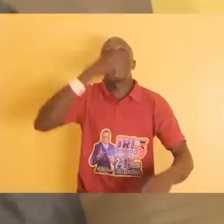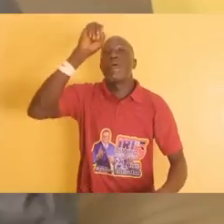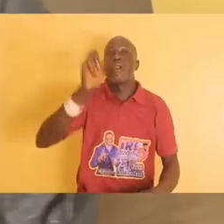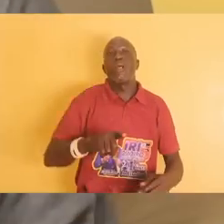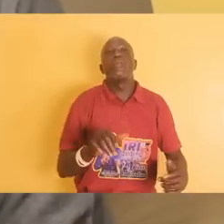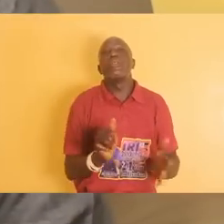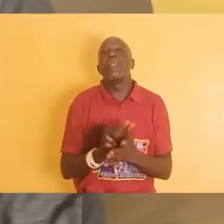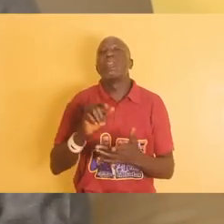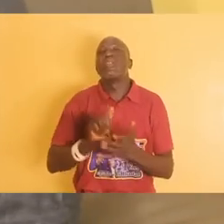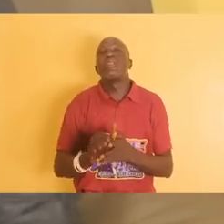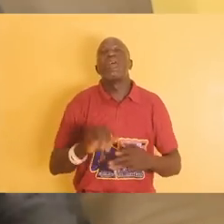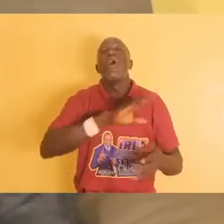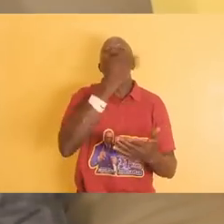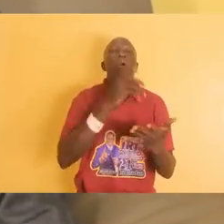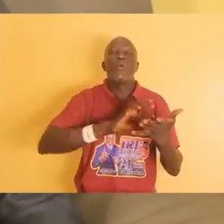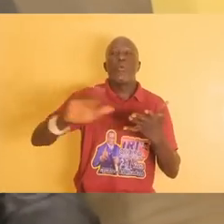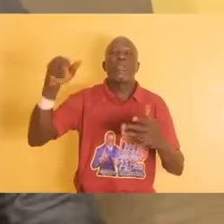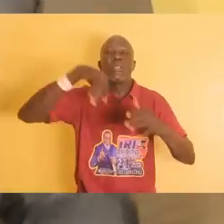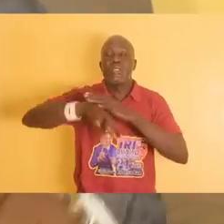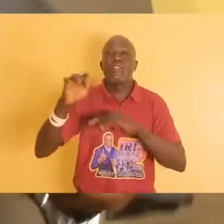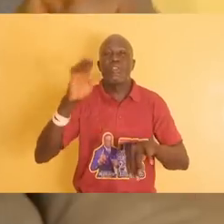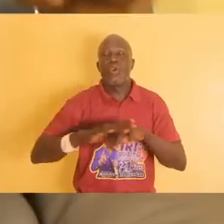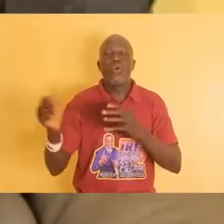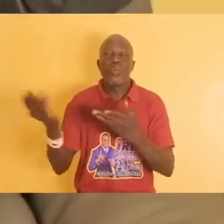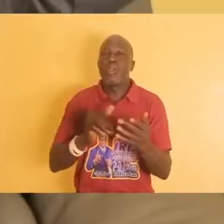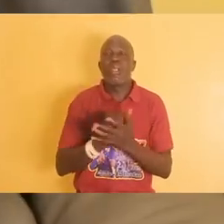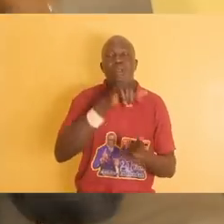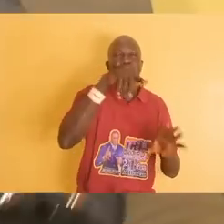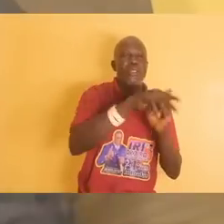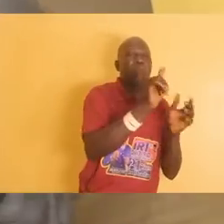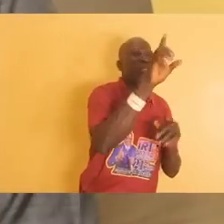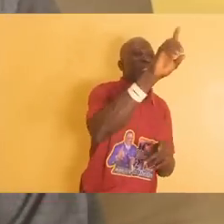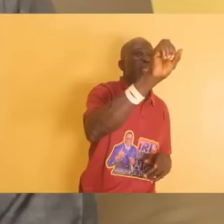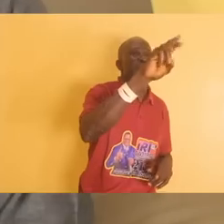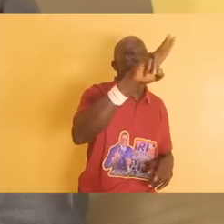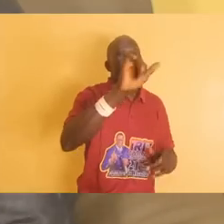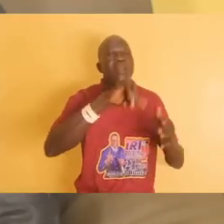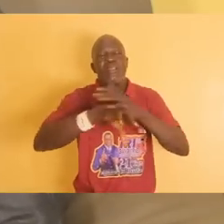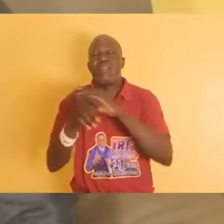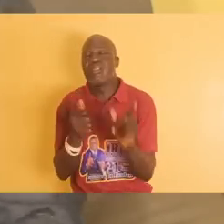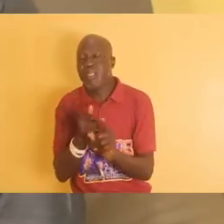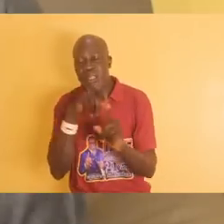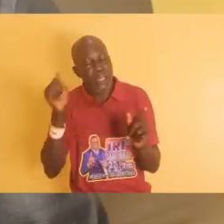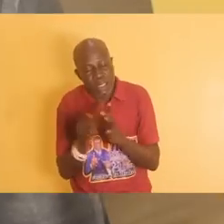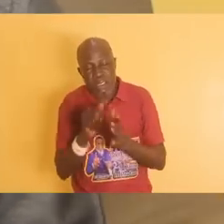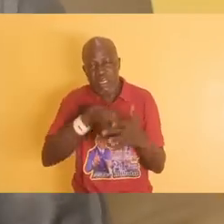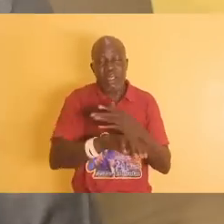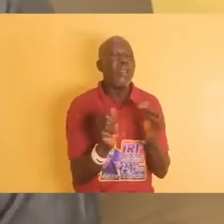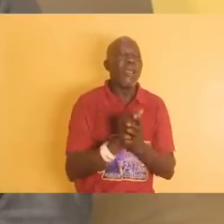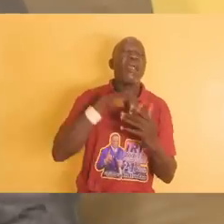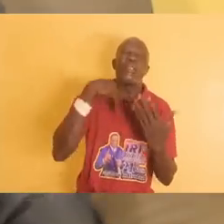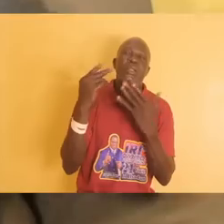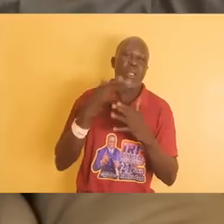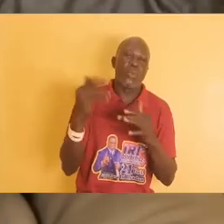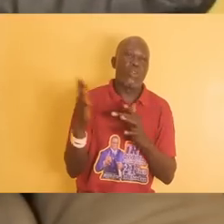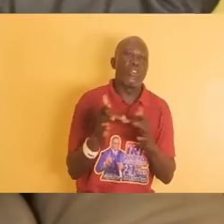authority. I authorize that. That wastage in your home. That devourer that hears themselves and his name